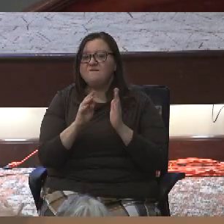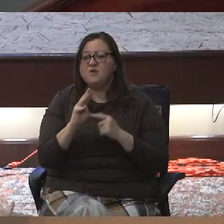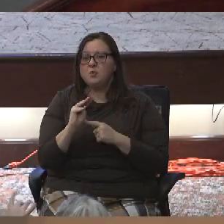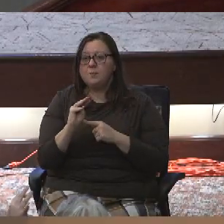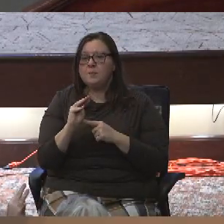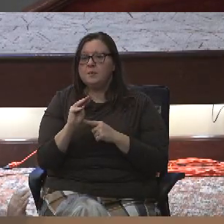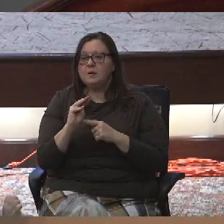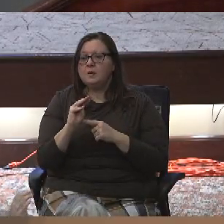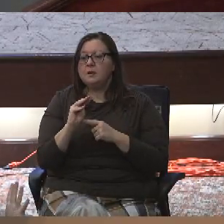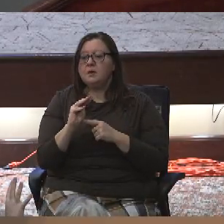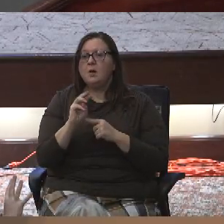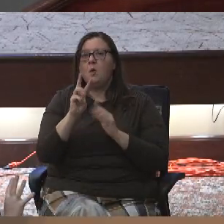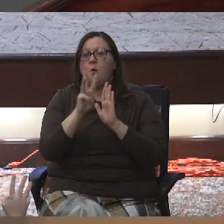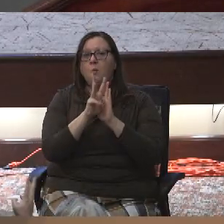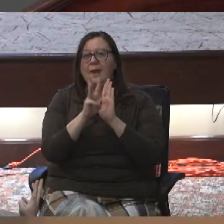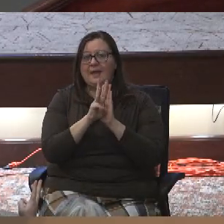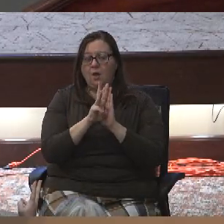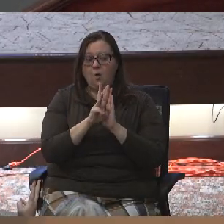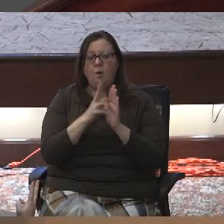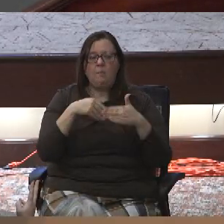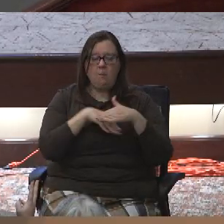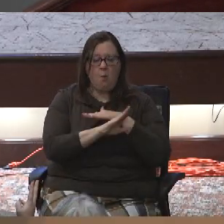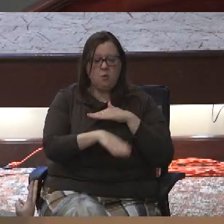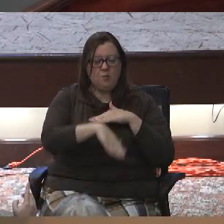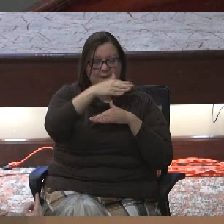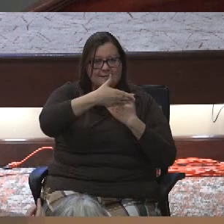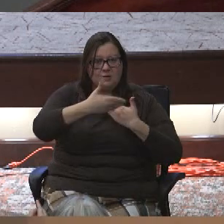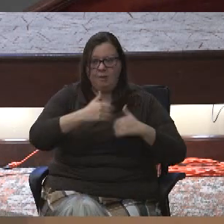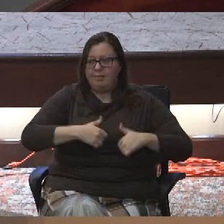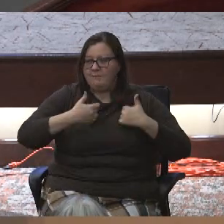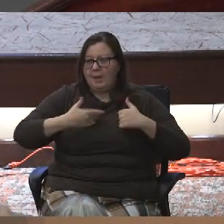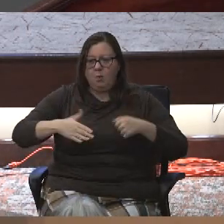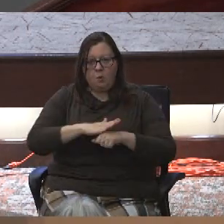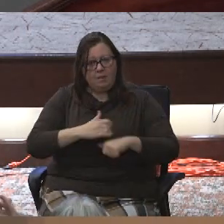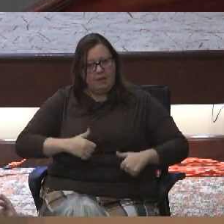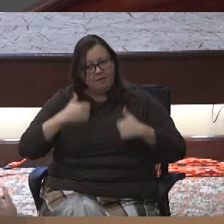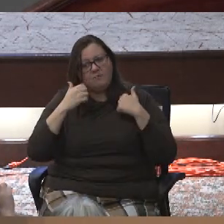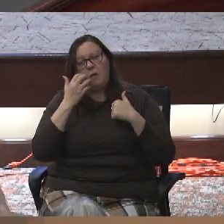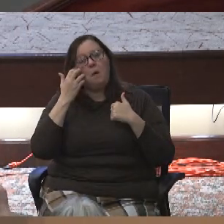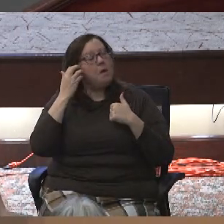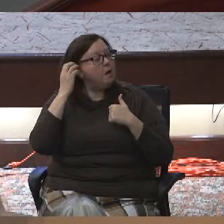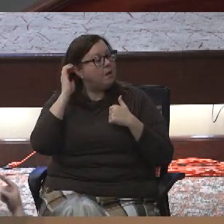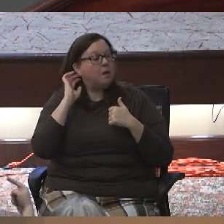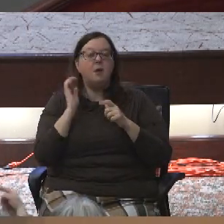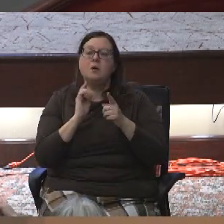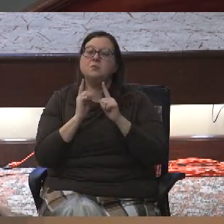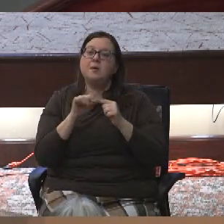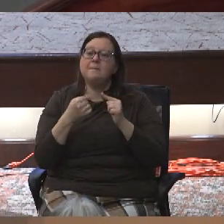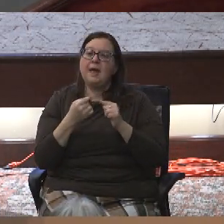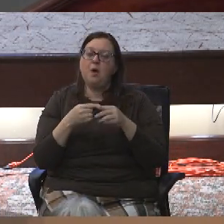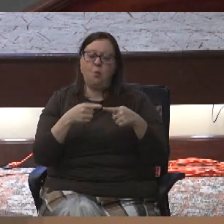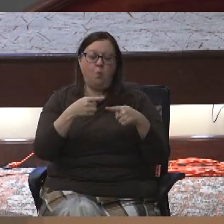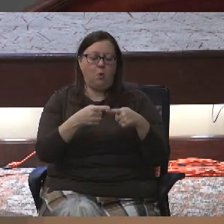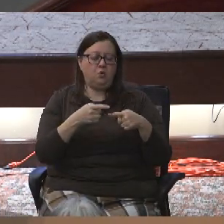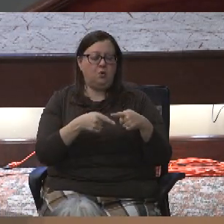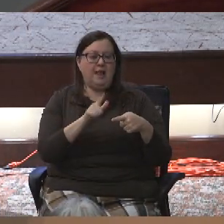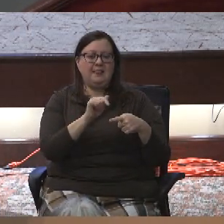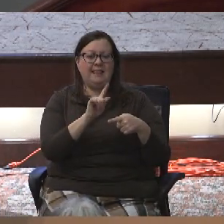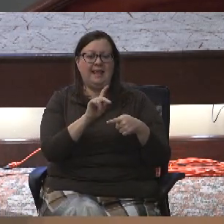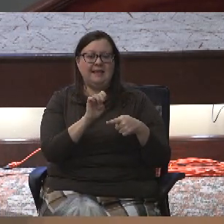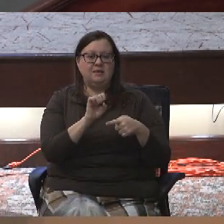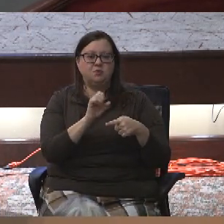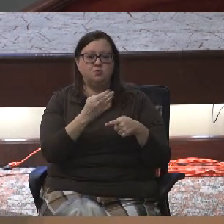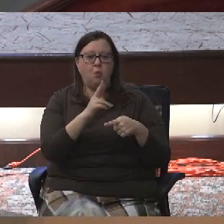a Waco native, born and raised here, lived here my whole life. We're talking about this corner here, the intersection of Lakeshore